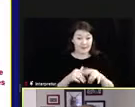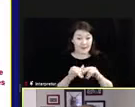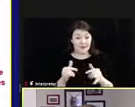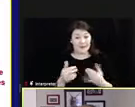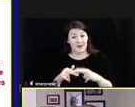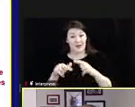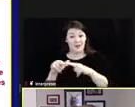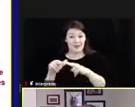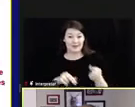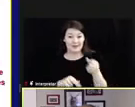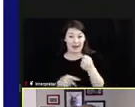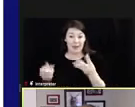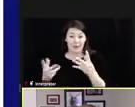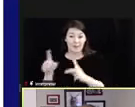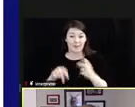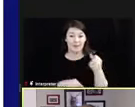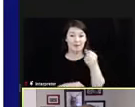slide, please.